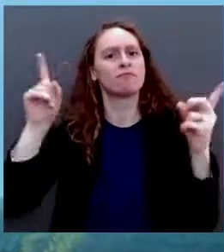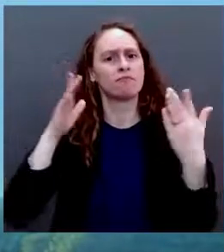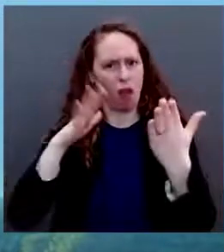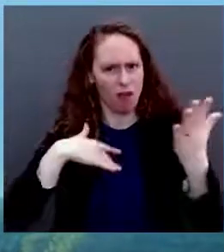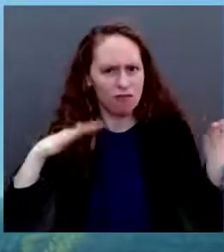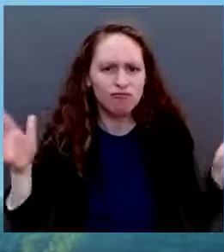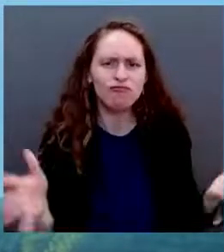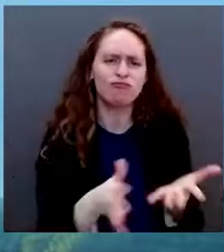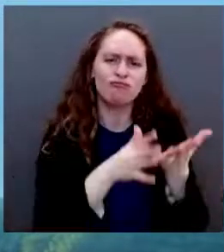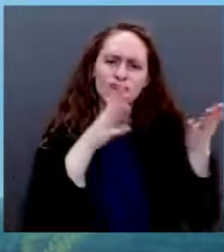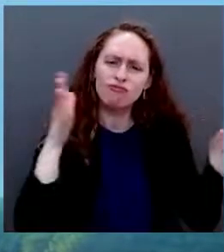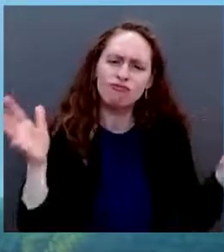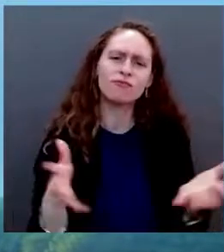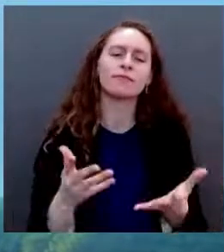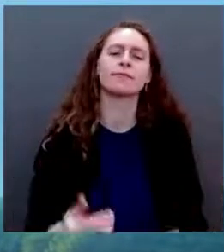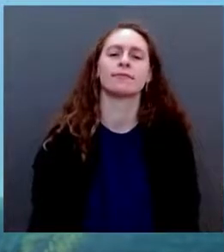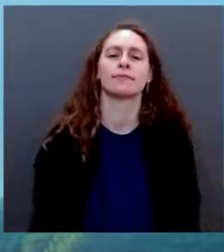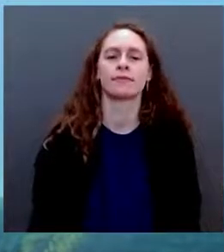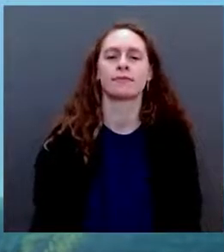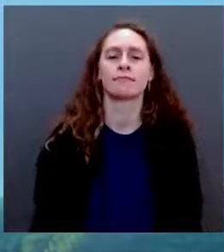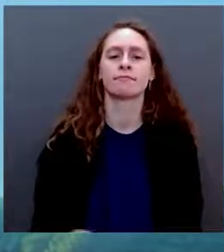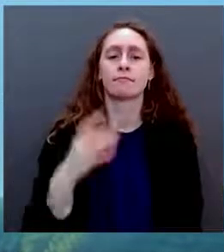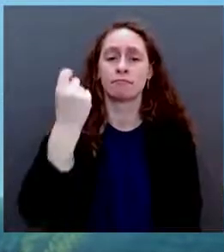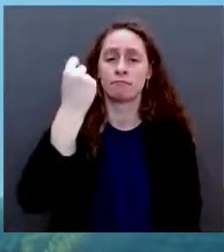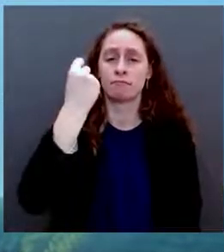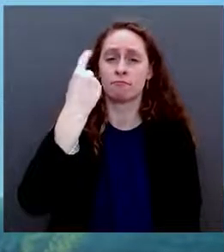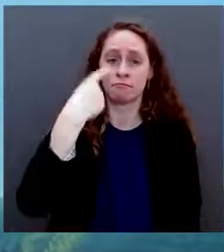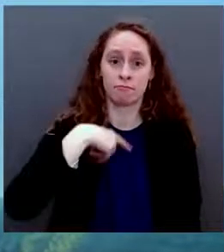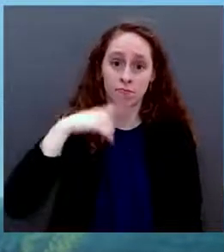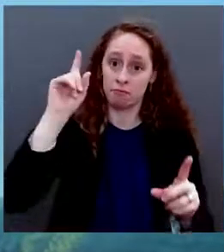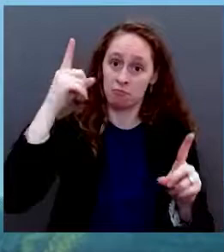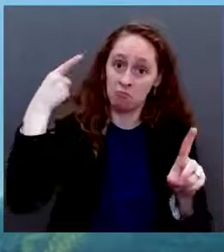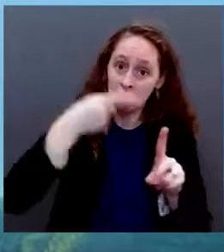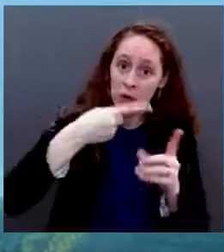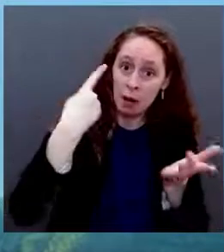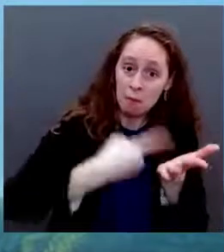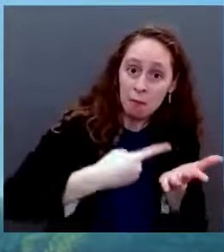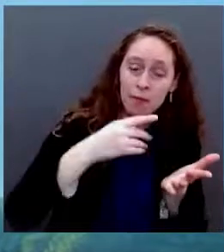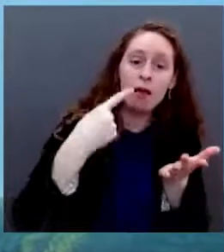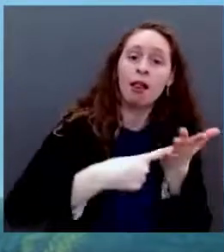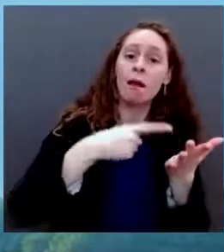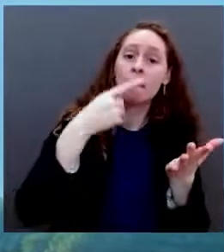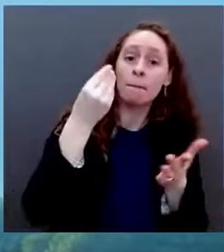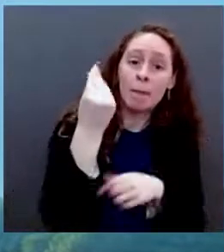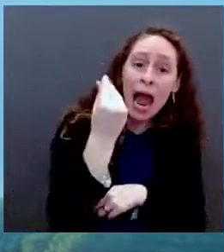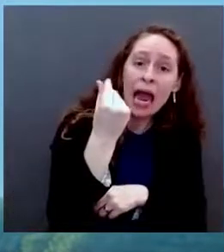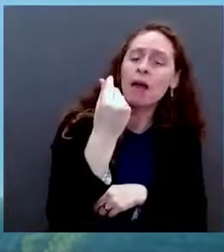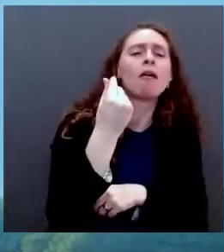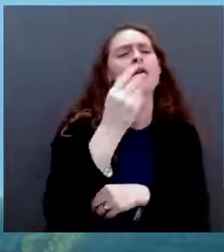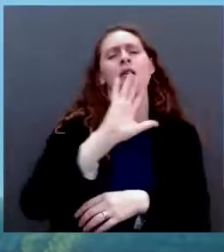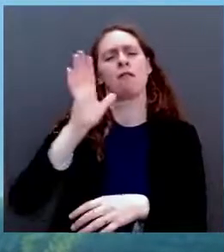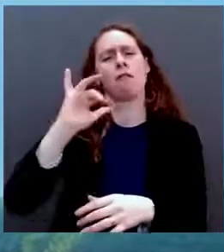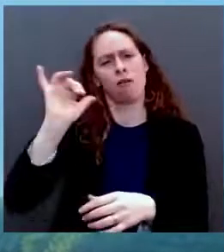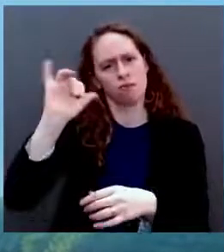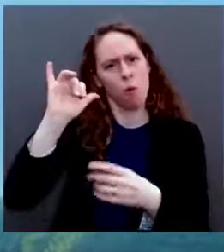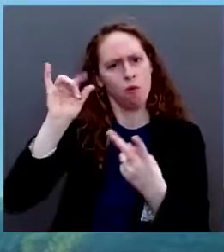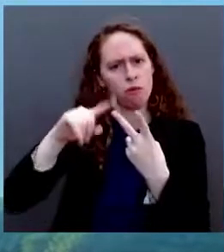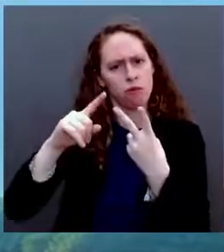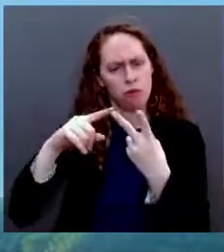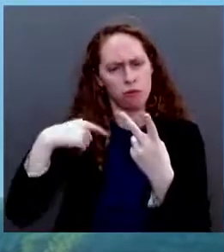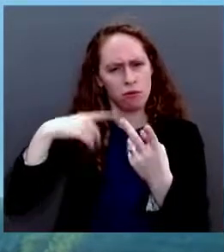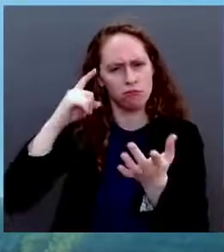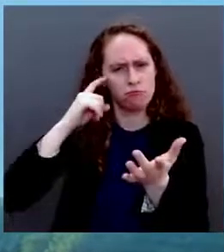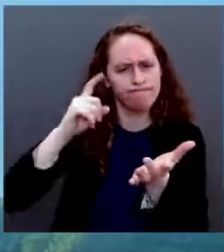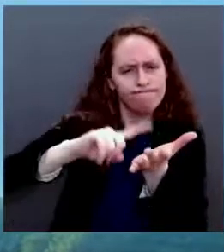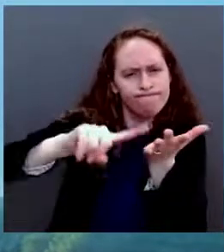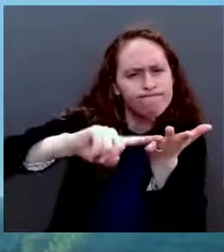our packers and stockyards enforcement effort by leveling the playing field for producers and processors. And we're also working